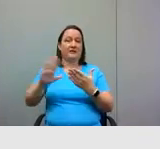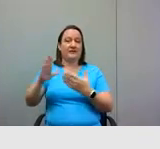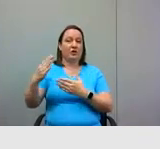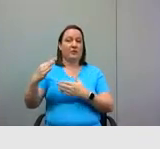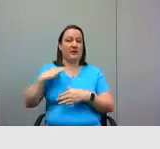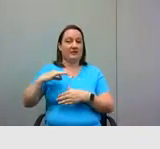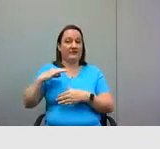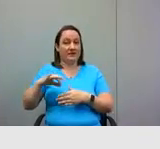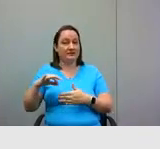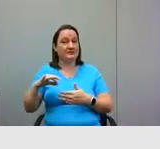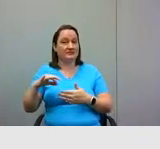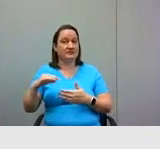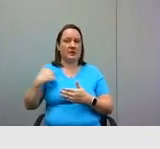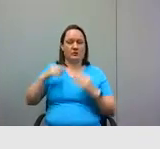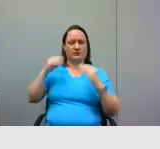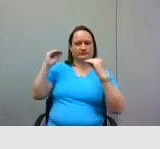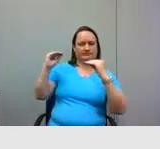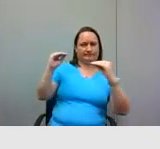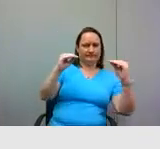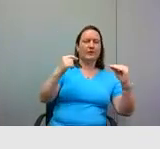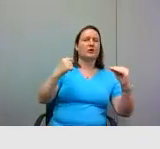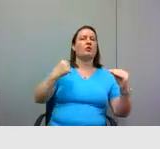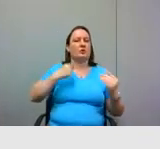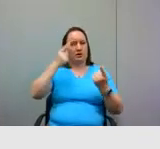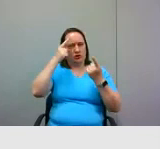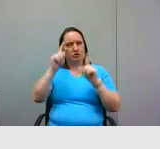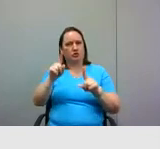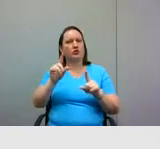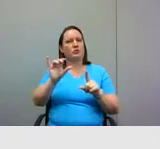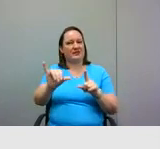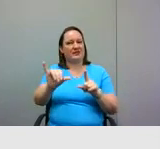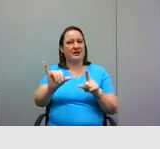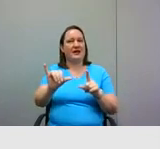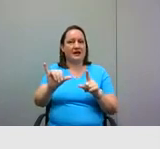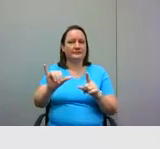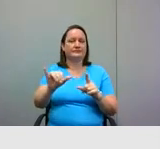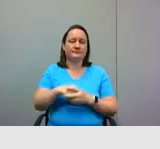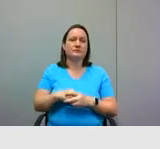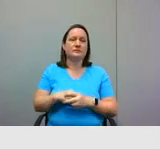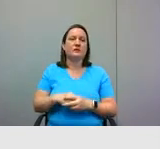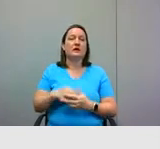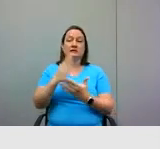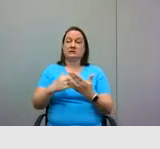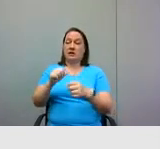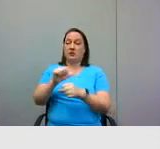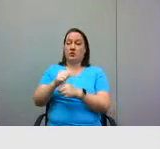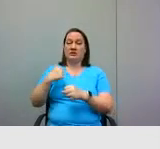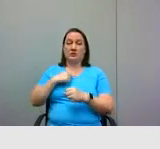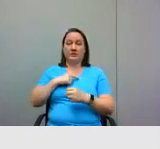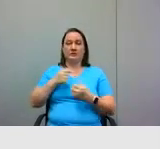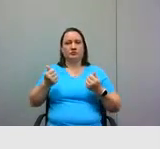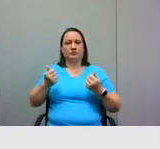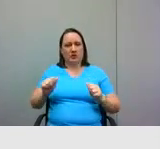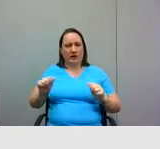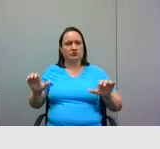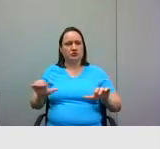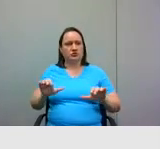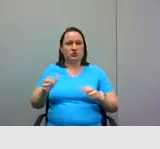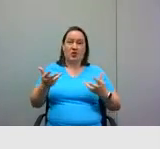benefits. And we concurred with that, and we've had some work that we've been trying to do in that arena